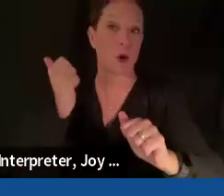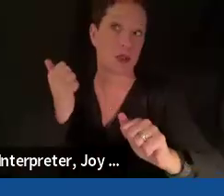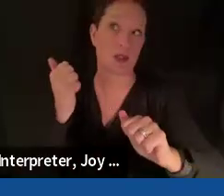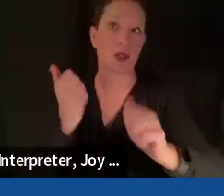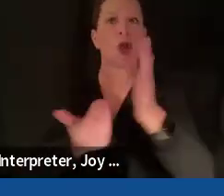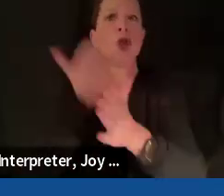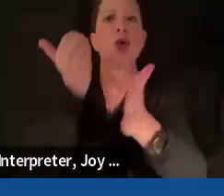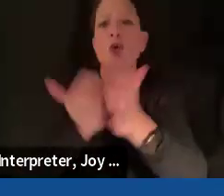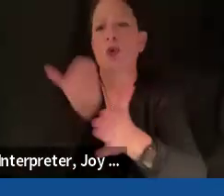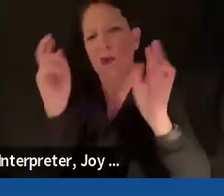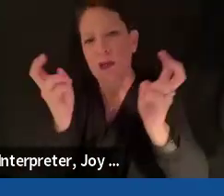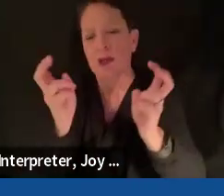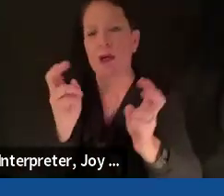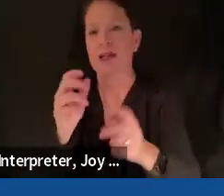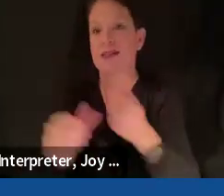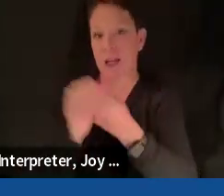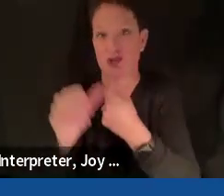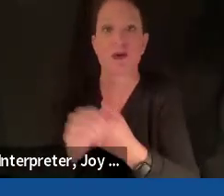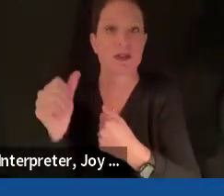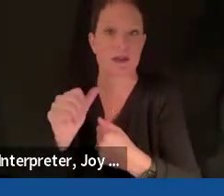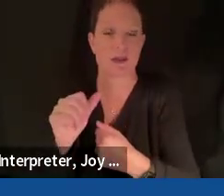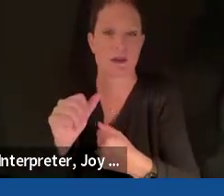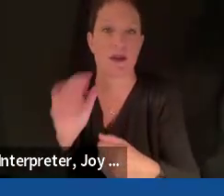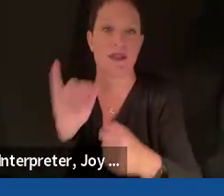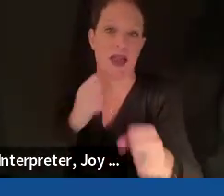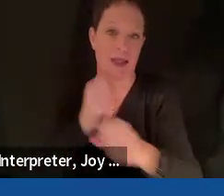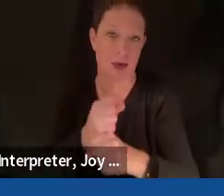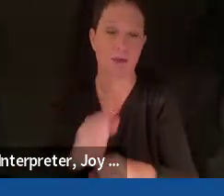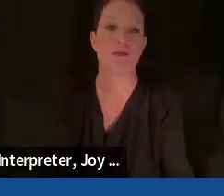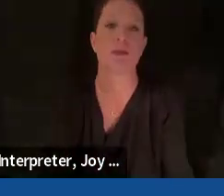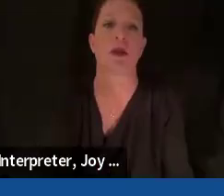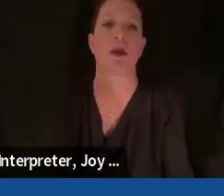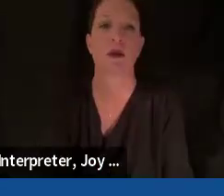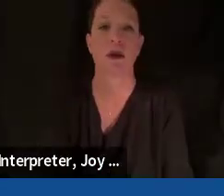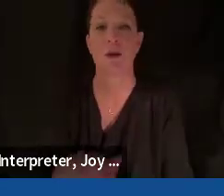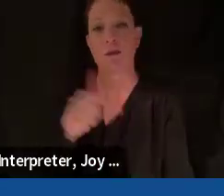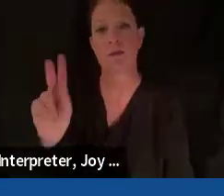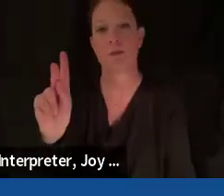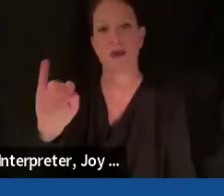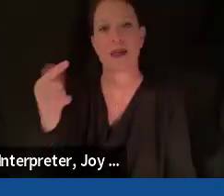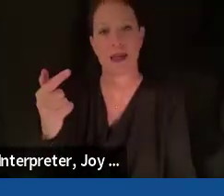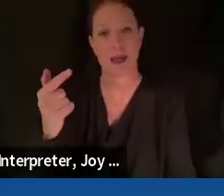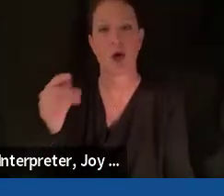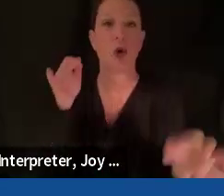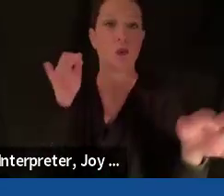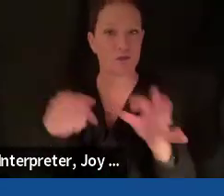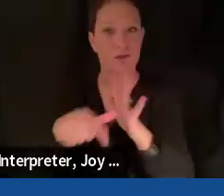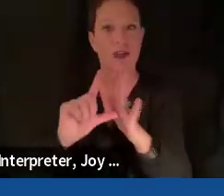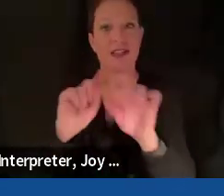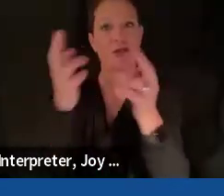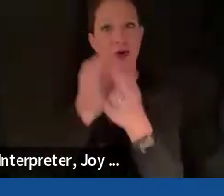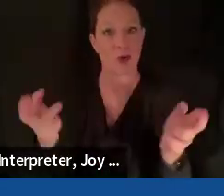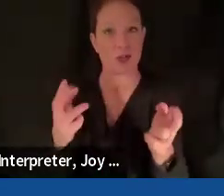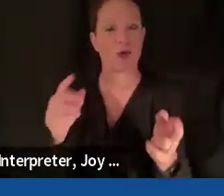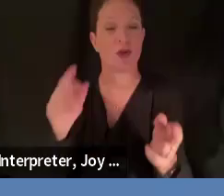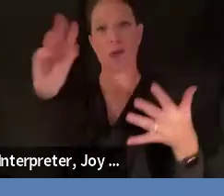the newest strain or the most dangerous strain that season. So I'll turn it over to King, my colleague, who will go over all the resources that